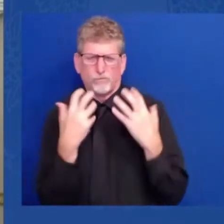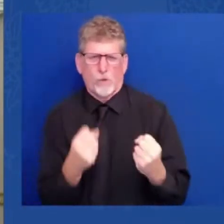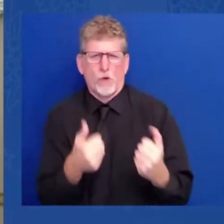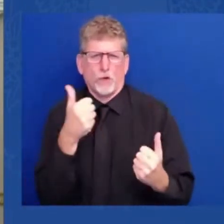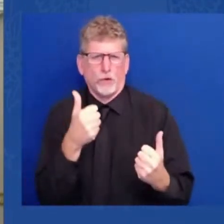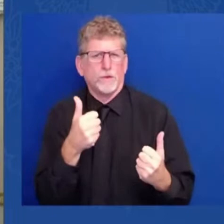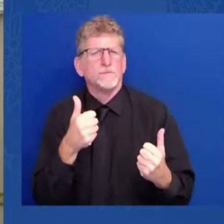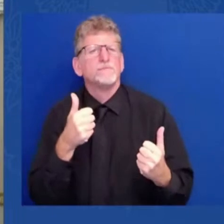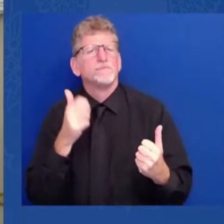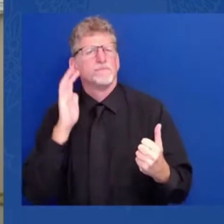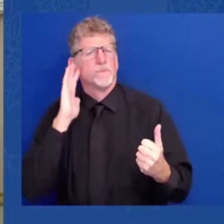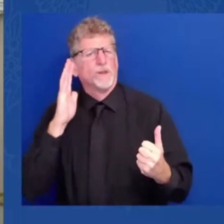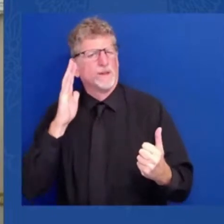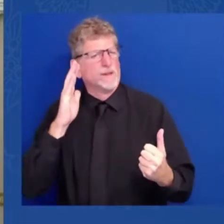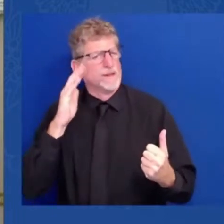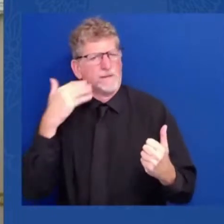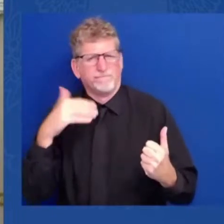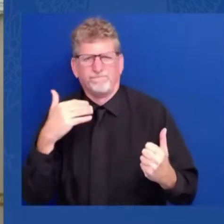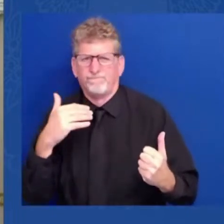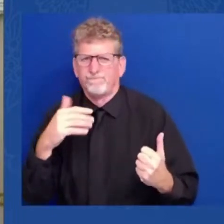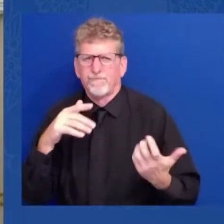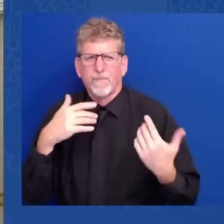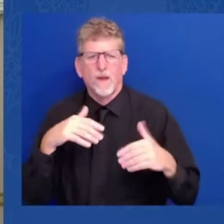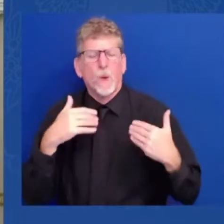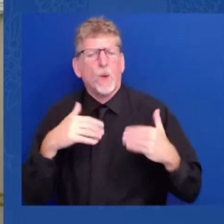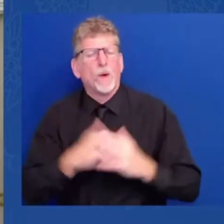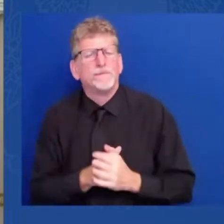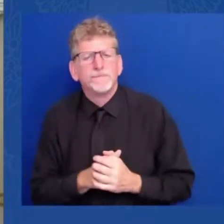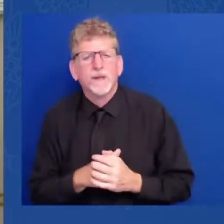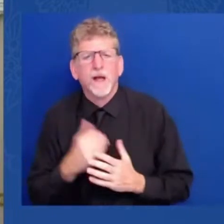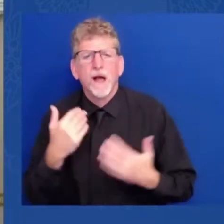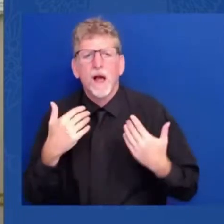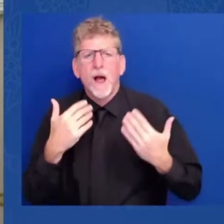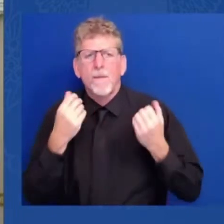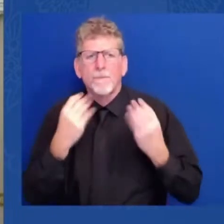I know there's a lot of questions, but there's a lot